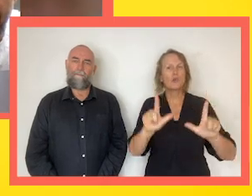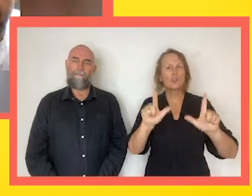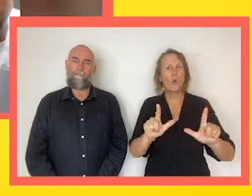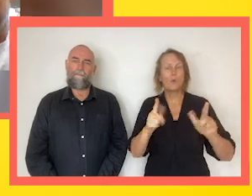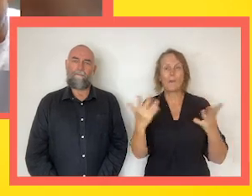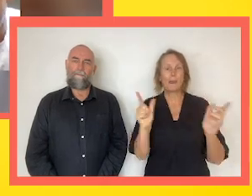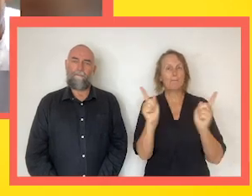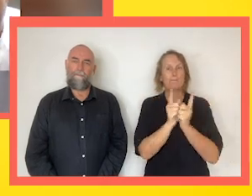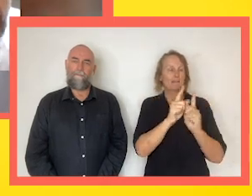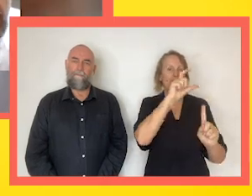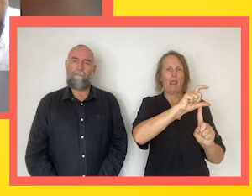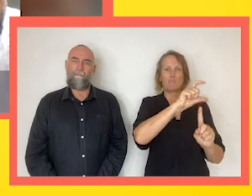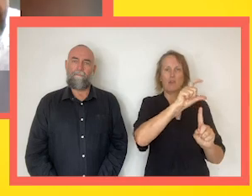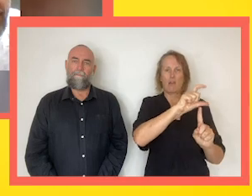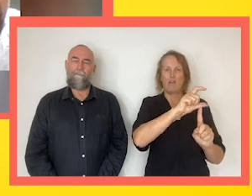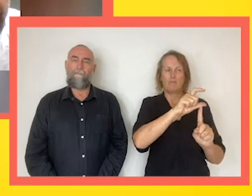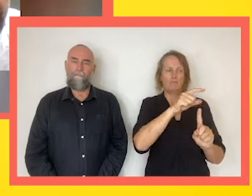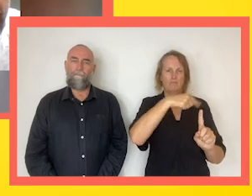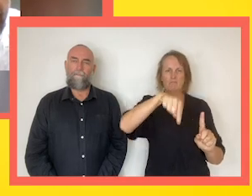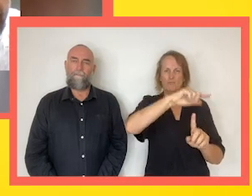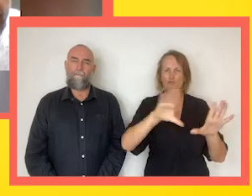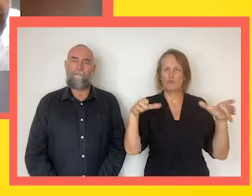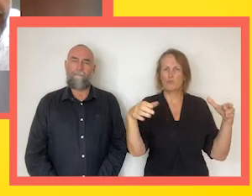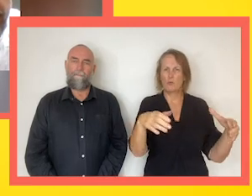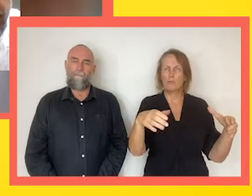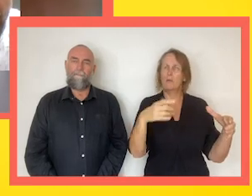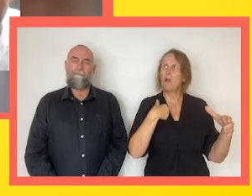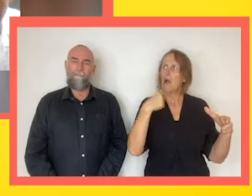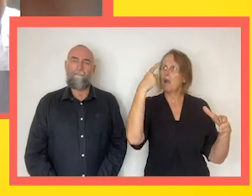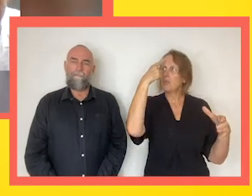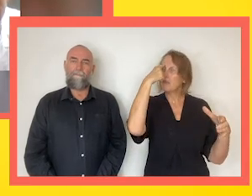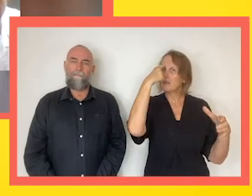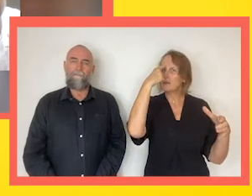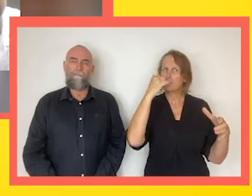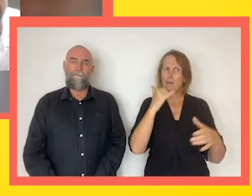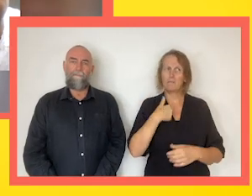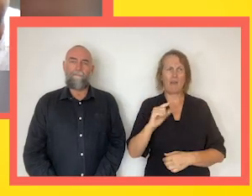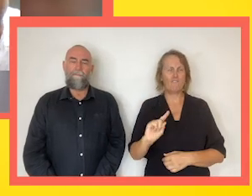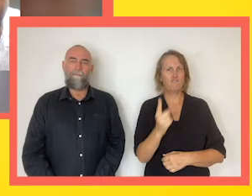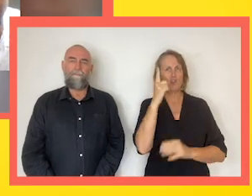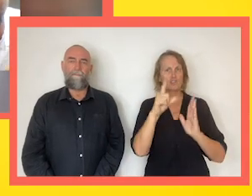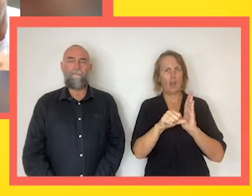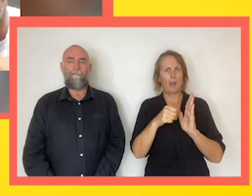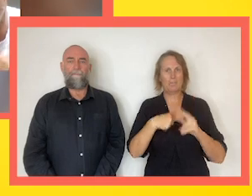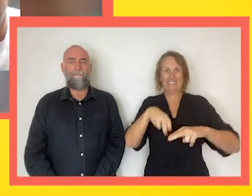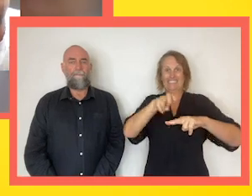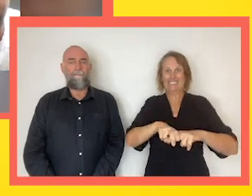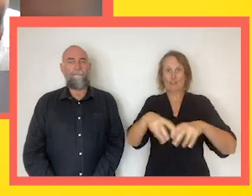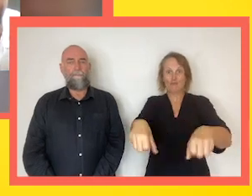Canberra, and I think it might have even been very close to one of the first times I'd ever sat in a rowing